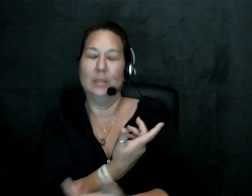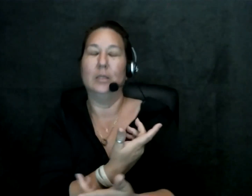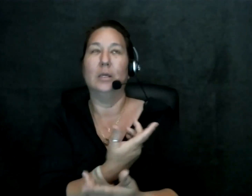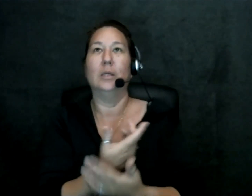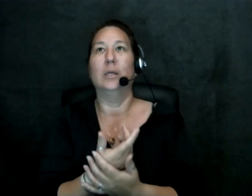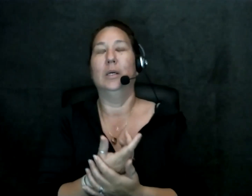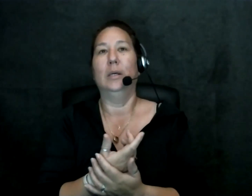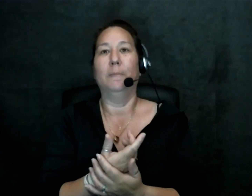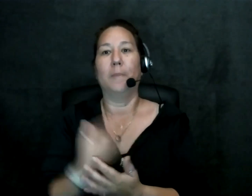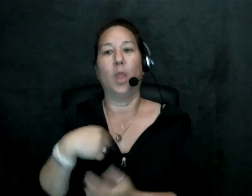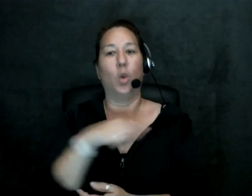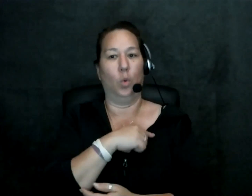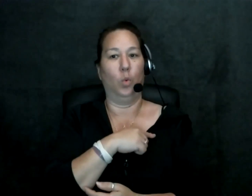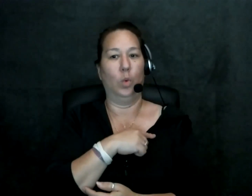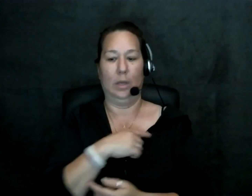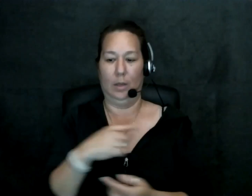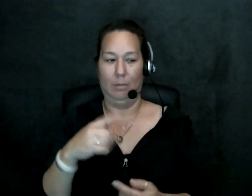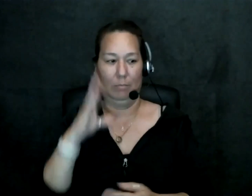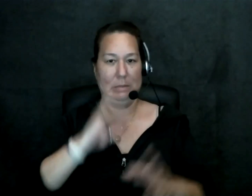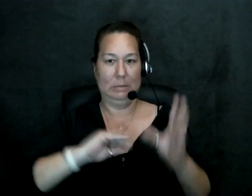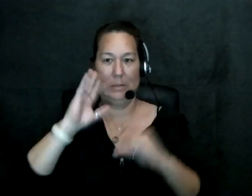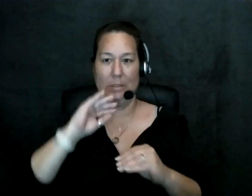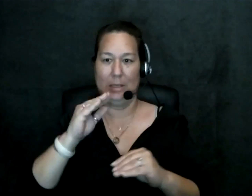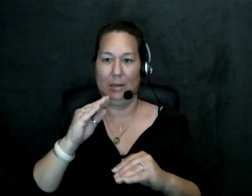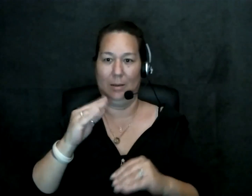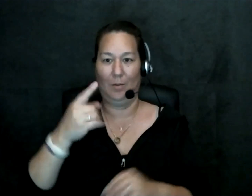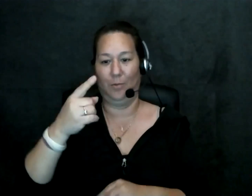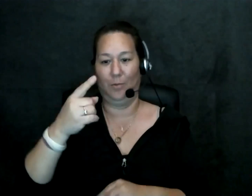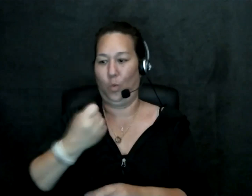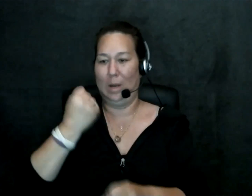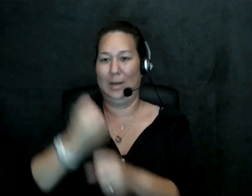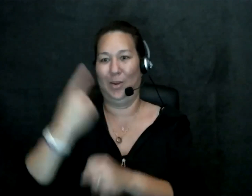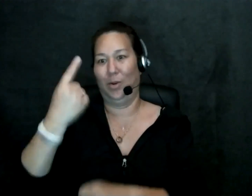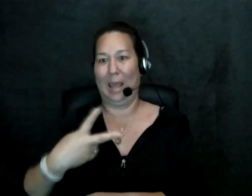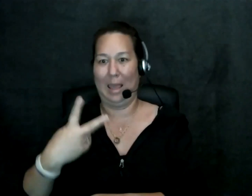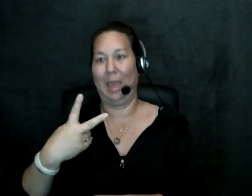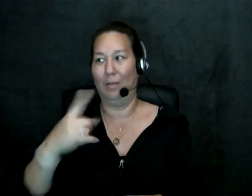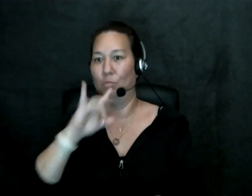we've been in this pandemic for a year and a half, essentially.